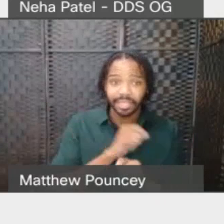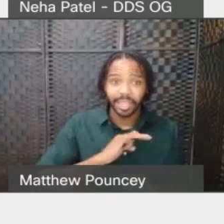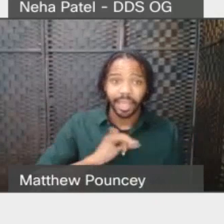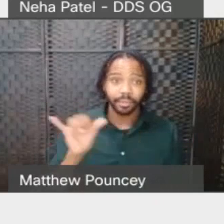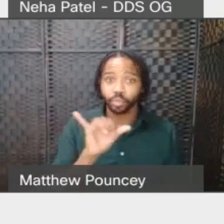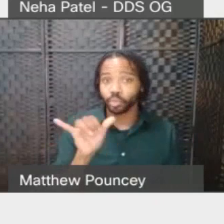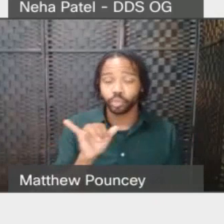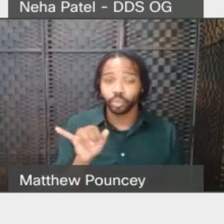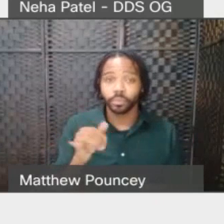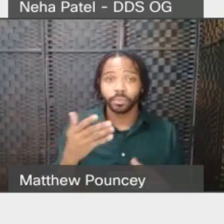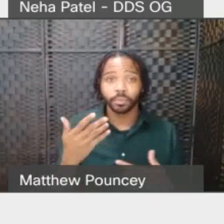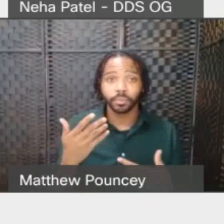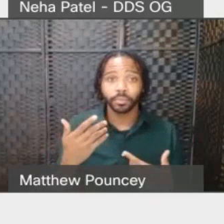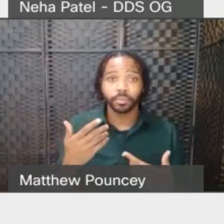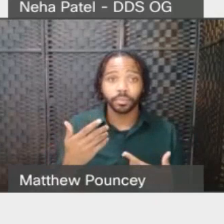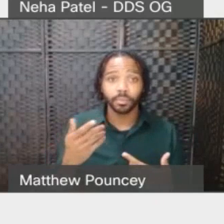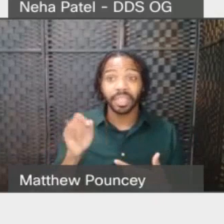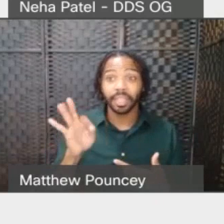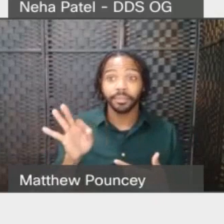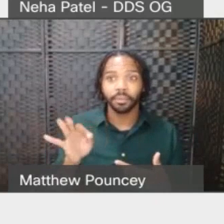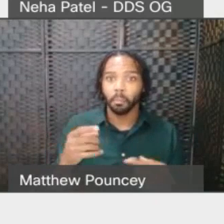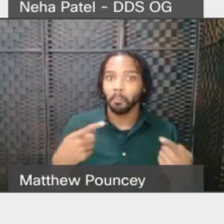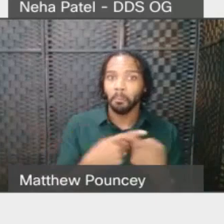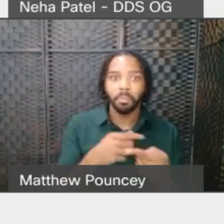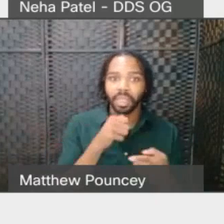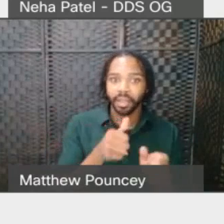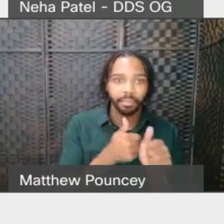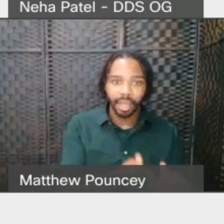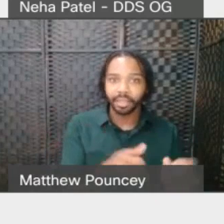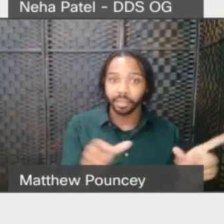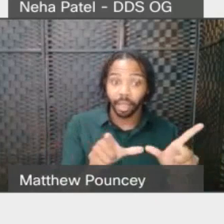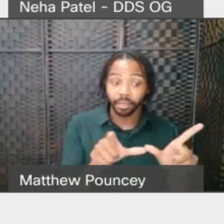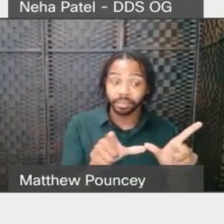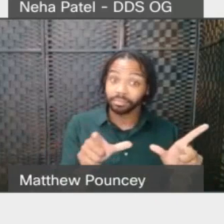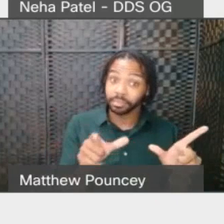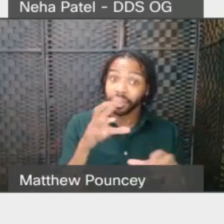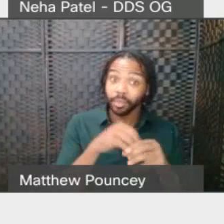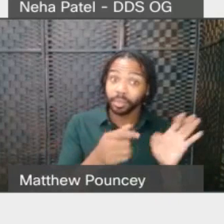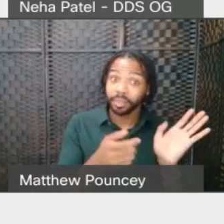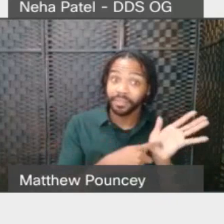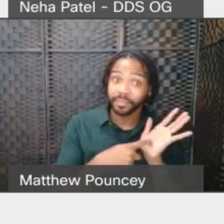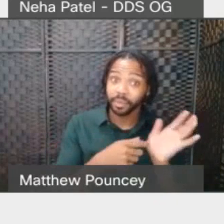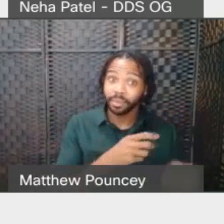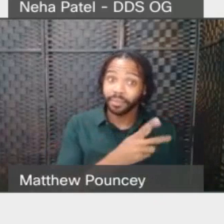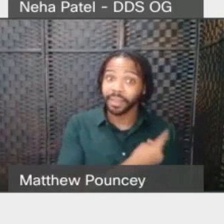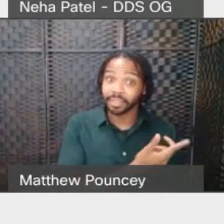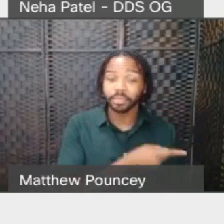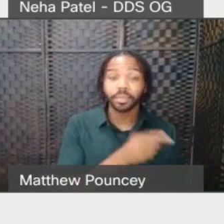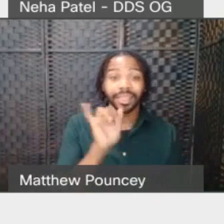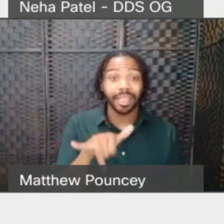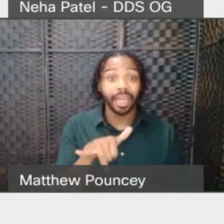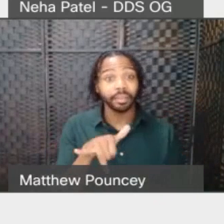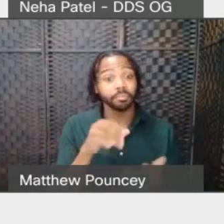they run afoul of the licensing requirements, which includes this vaccination, you'll note that in the public